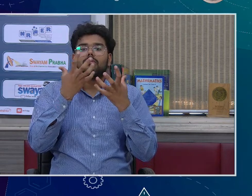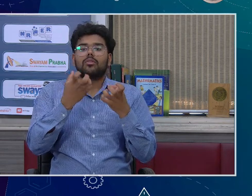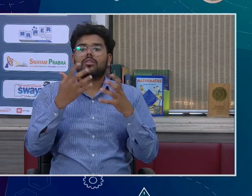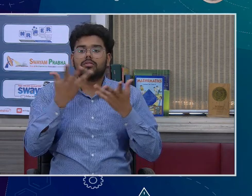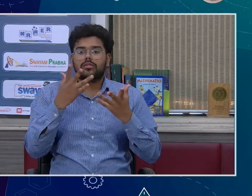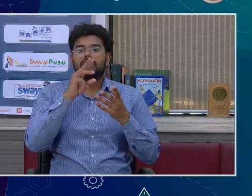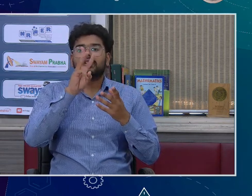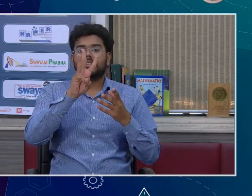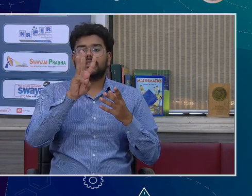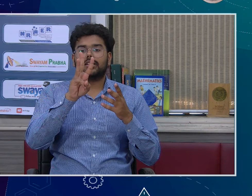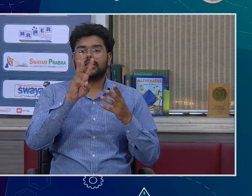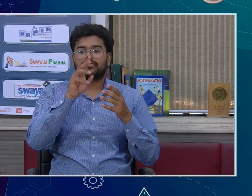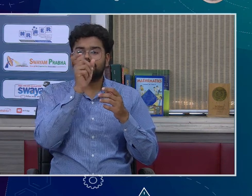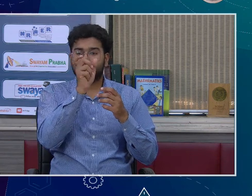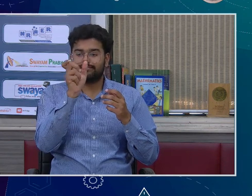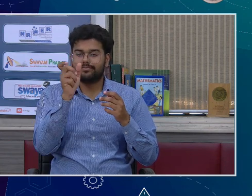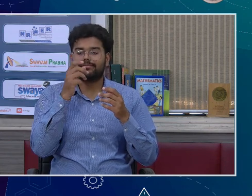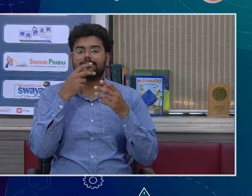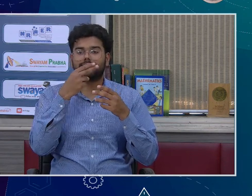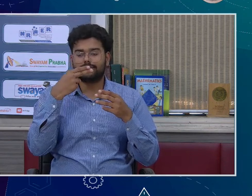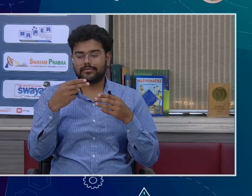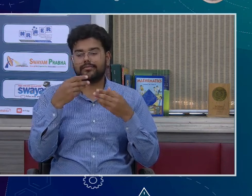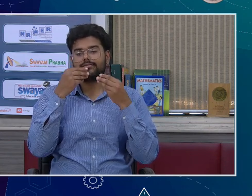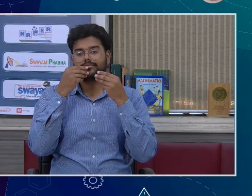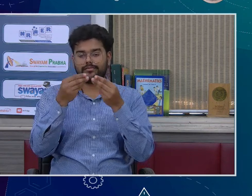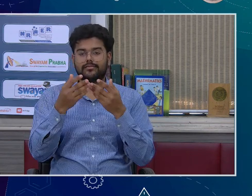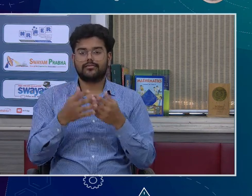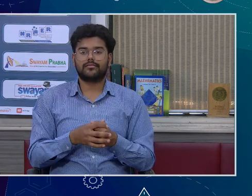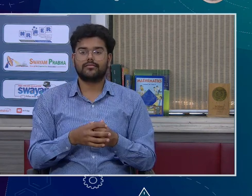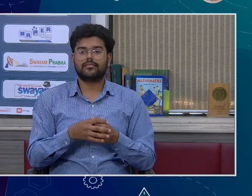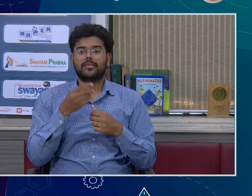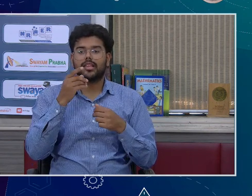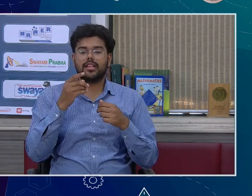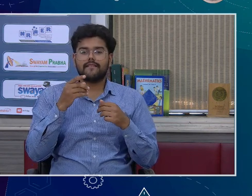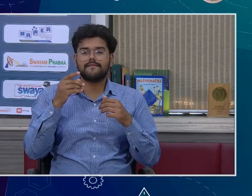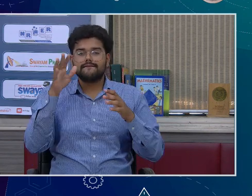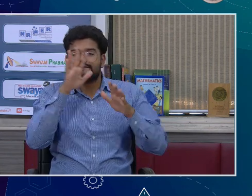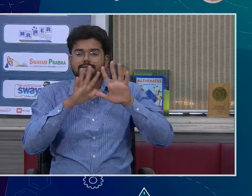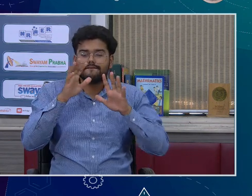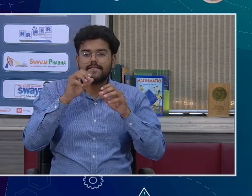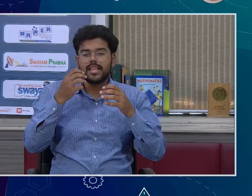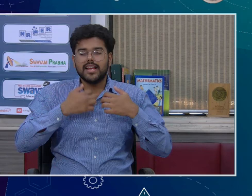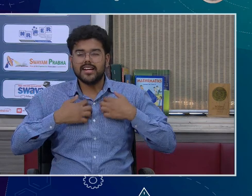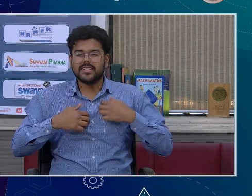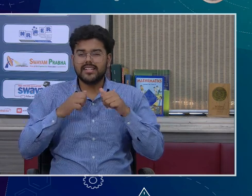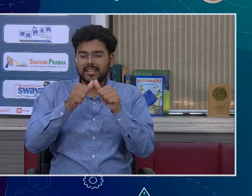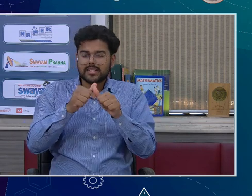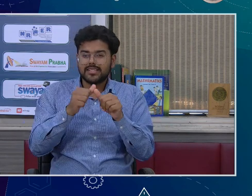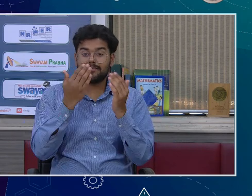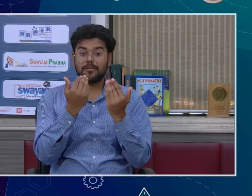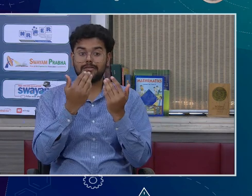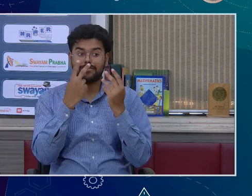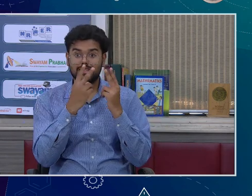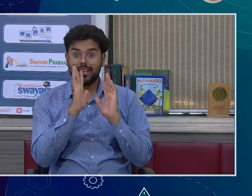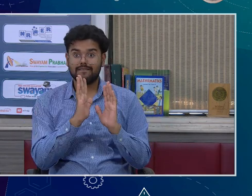this activity, mm. you know, there is a lot of kind of creativity which is involved. Yes, interesting answers we can see.